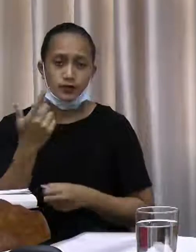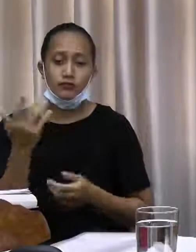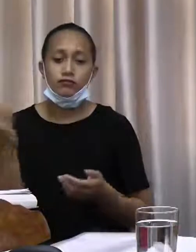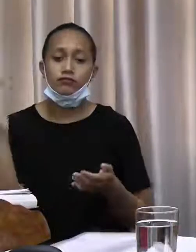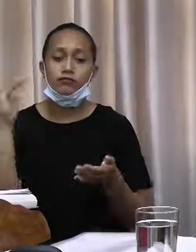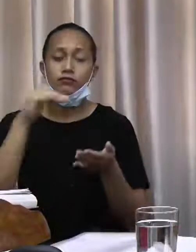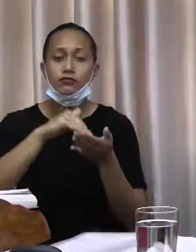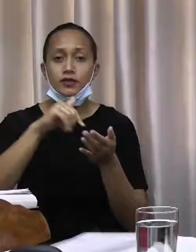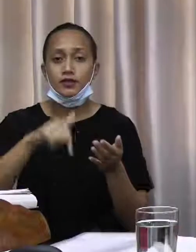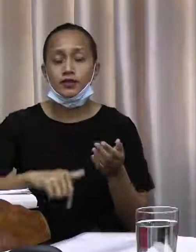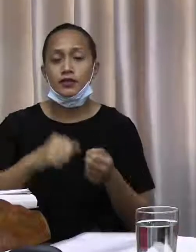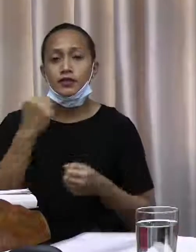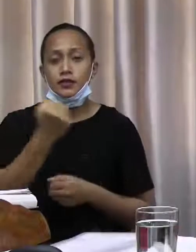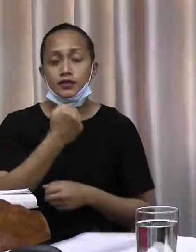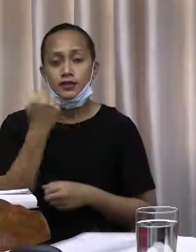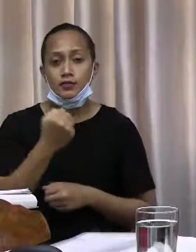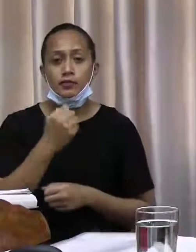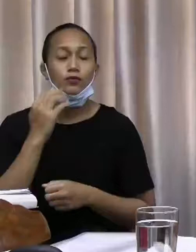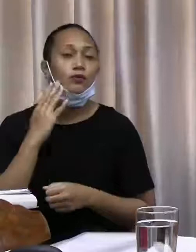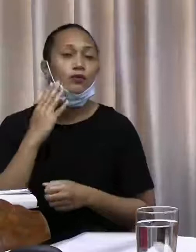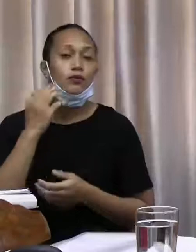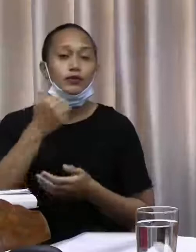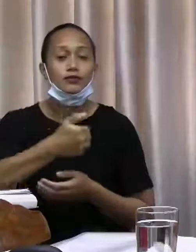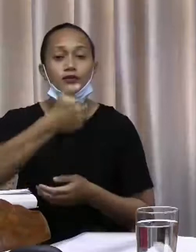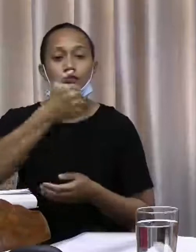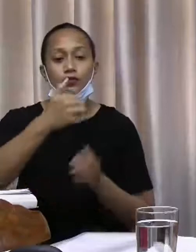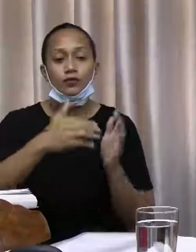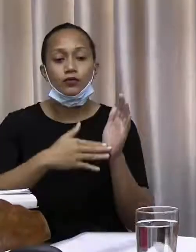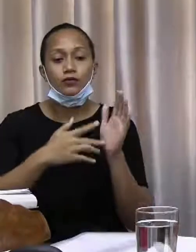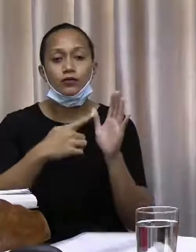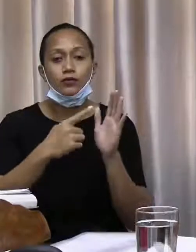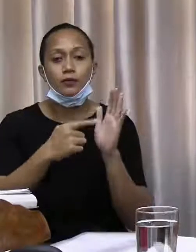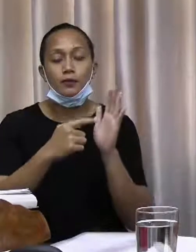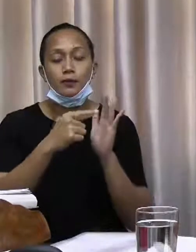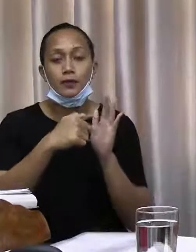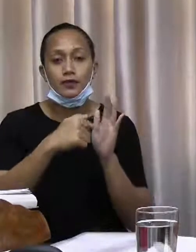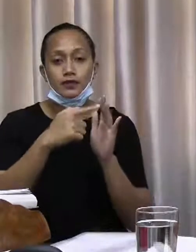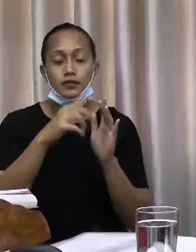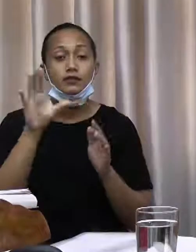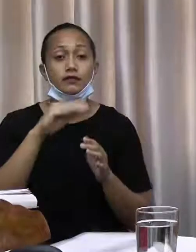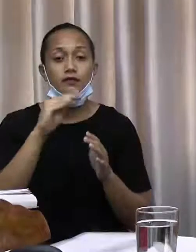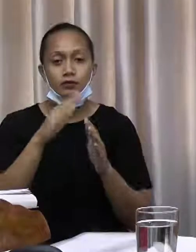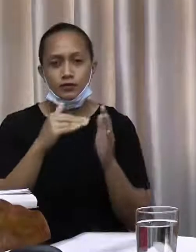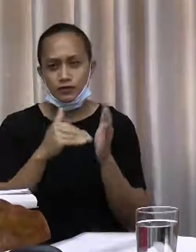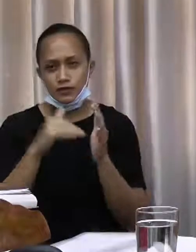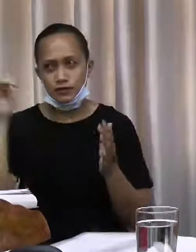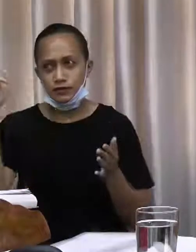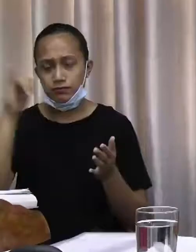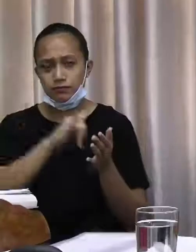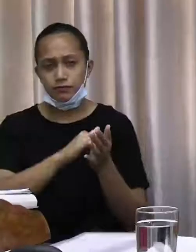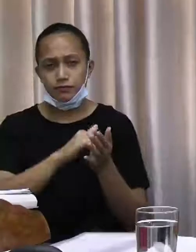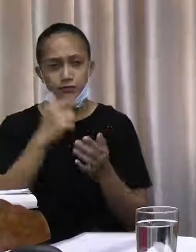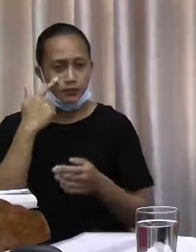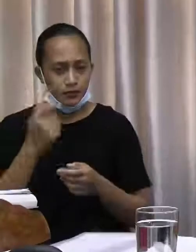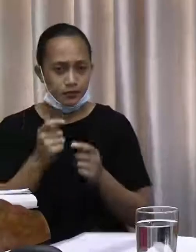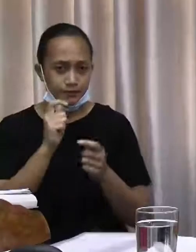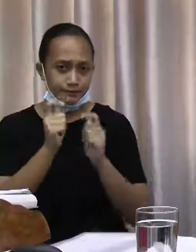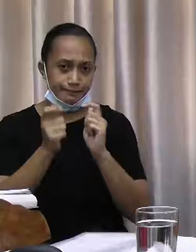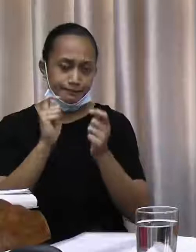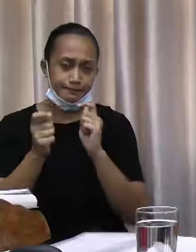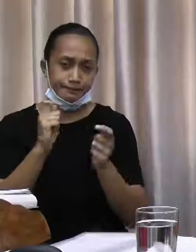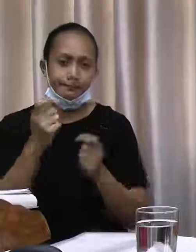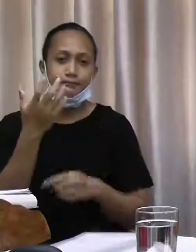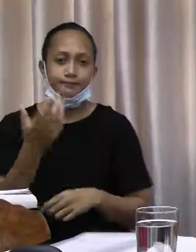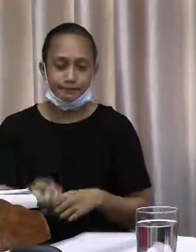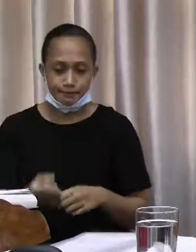mai Samoa ile aso ono mati ile malanga mai ni usila na mawai ila tou suenga ua